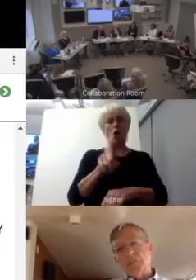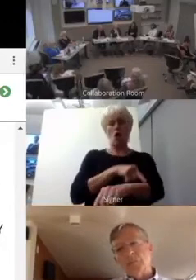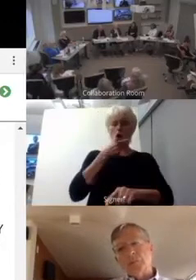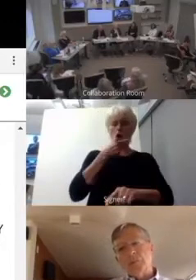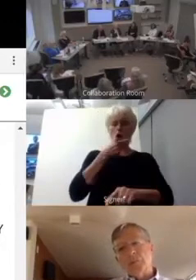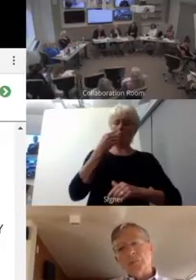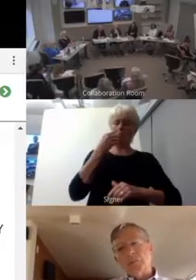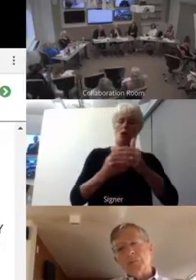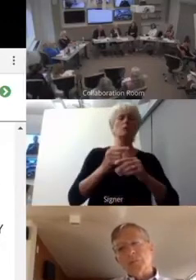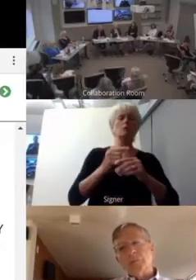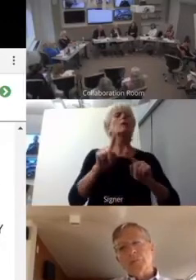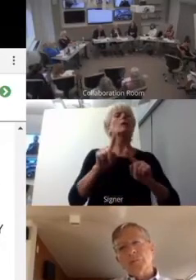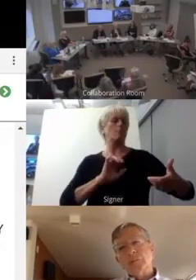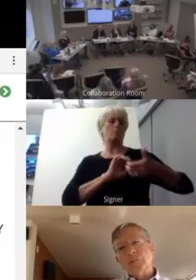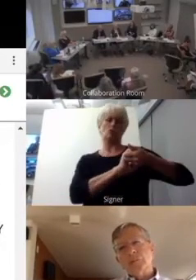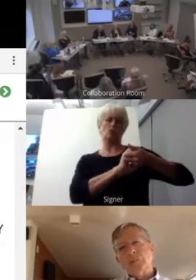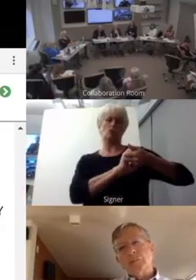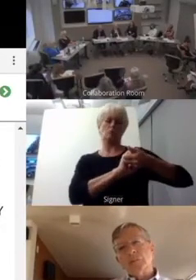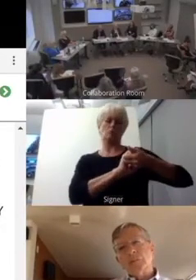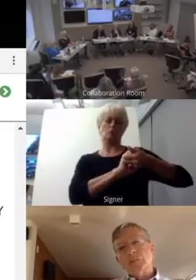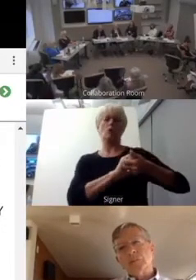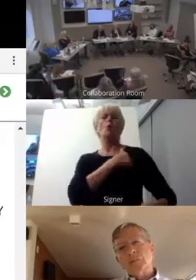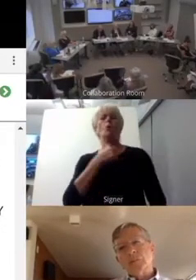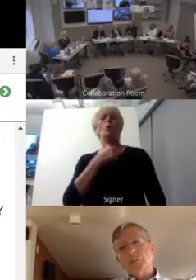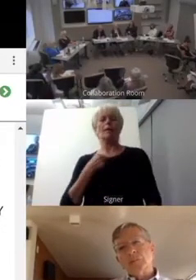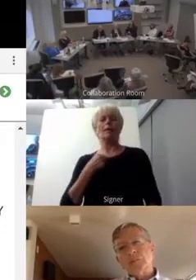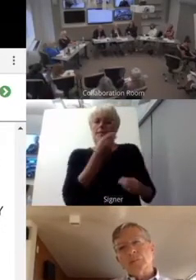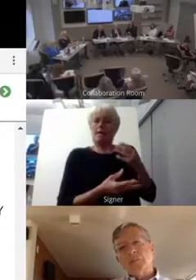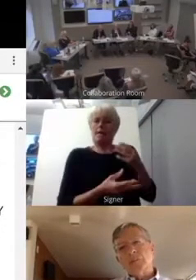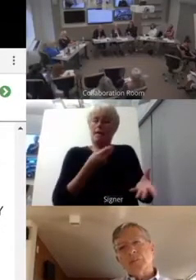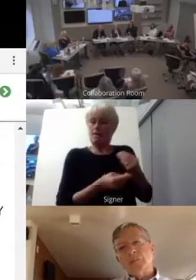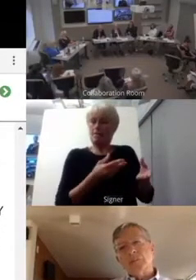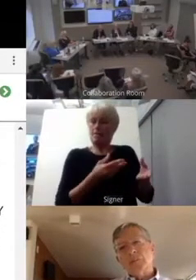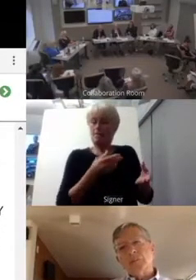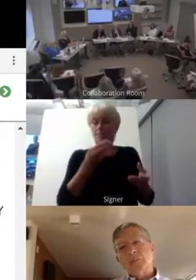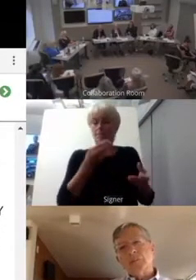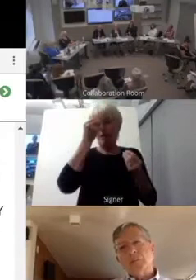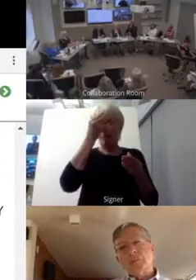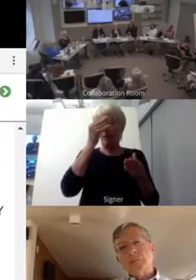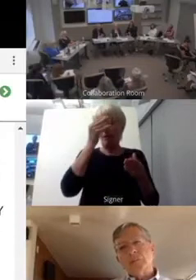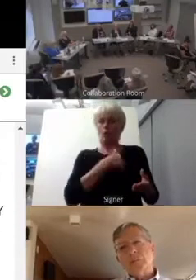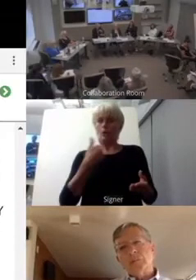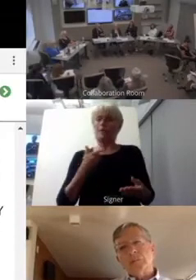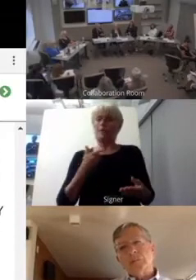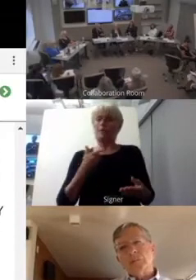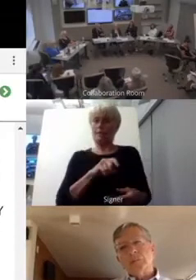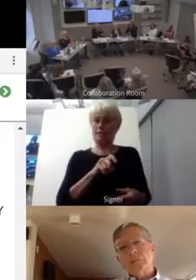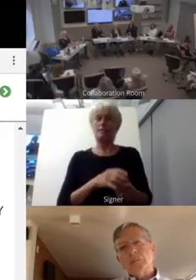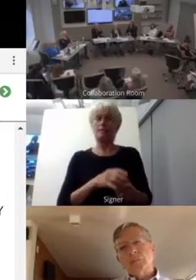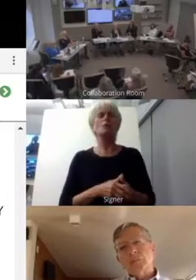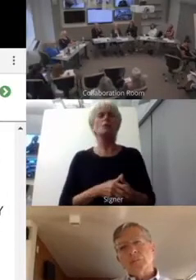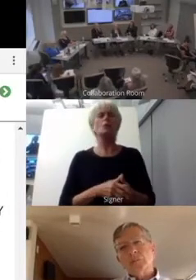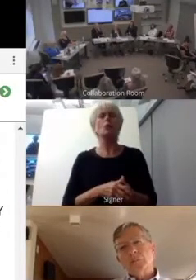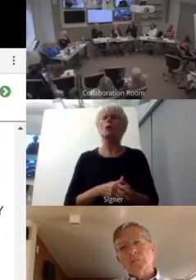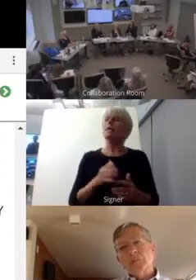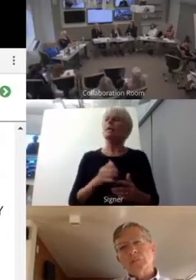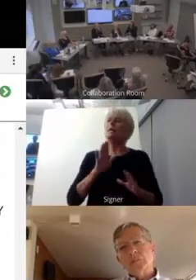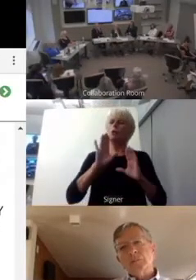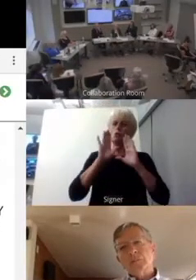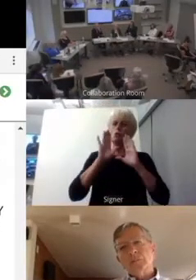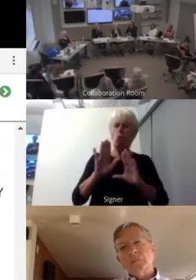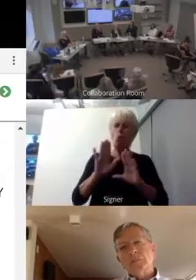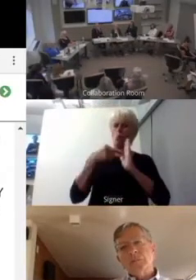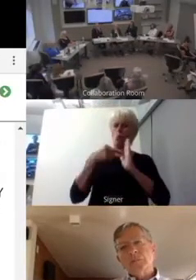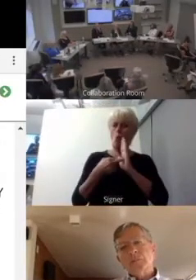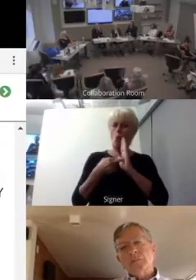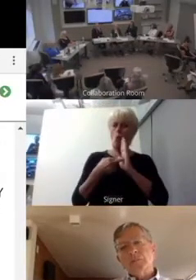needed, and I think, Carla, specifically to your government, it's your role to help find experts to help